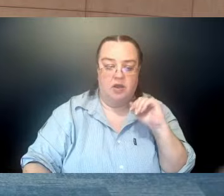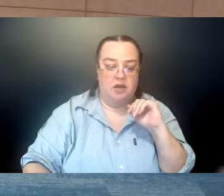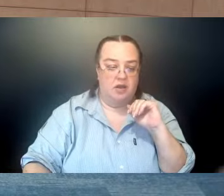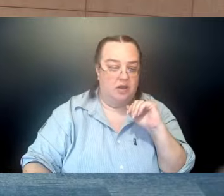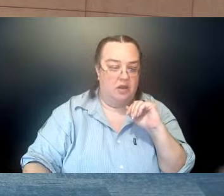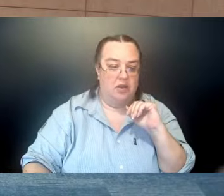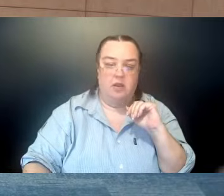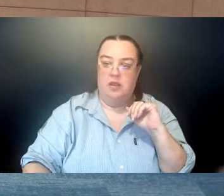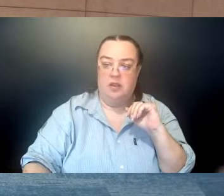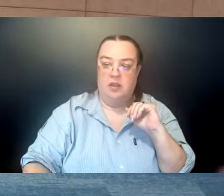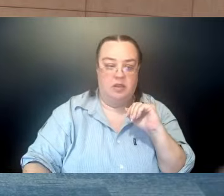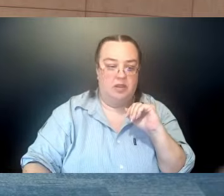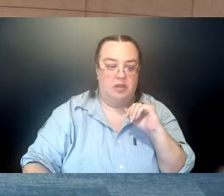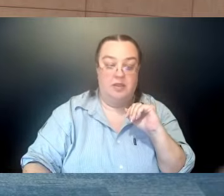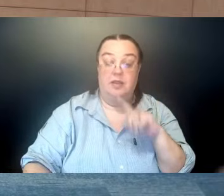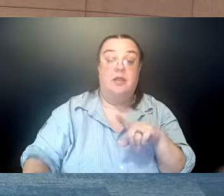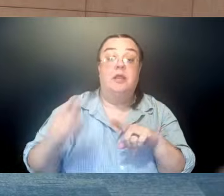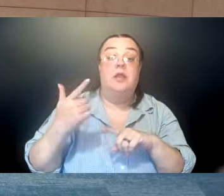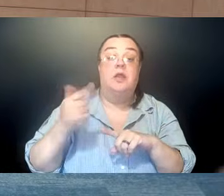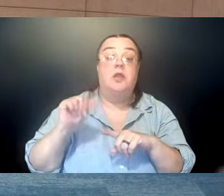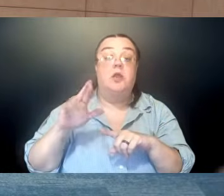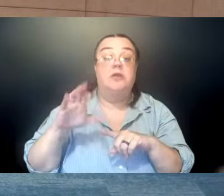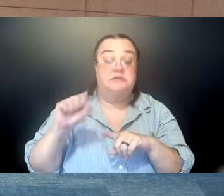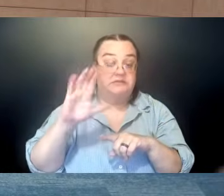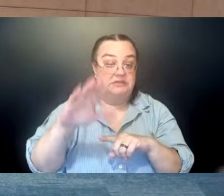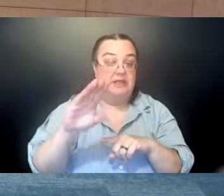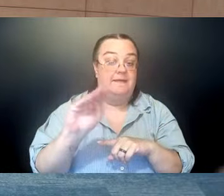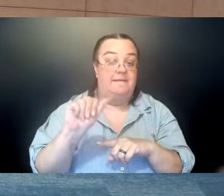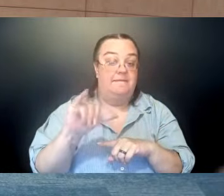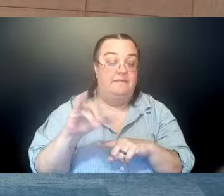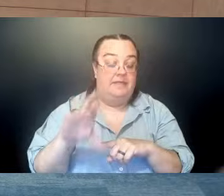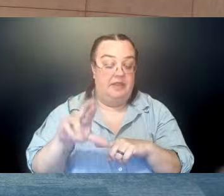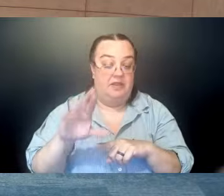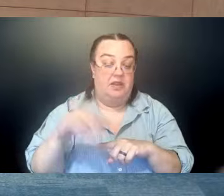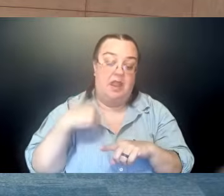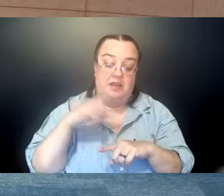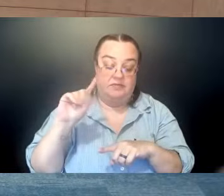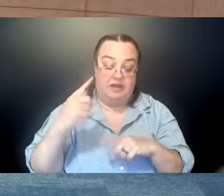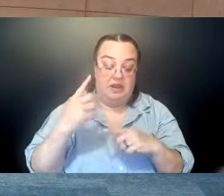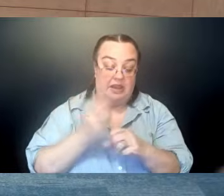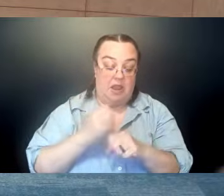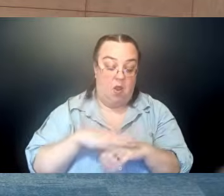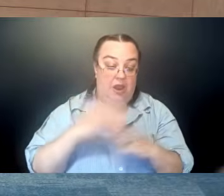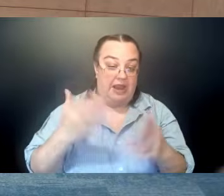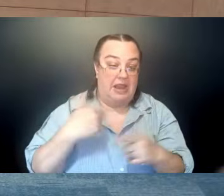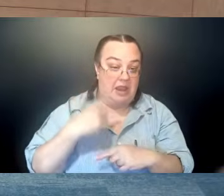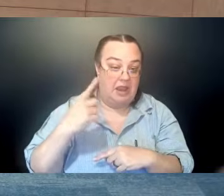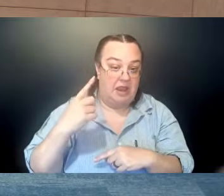Yes. There were